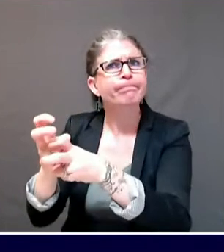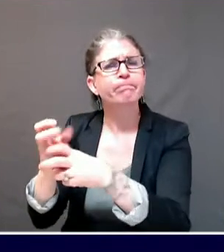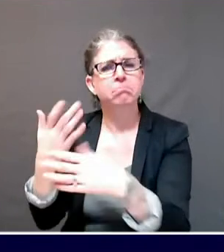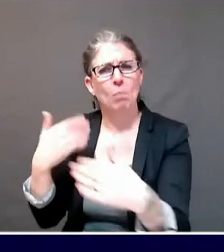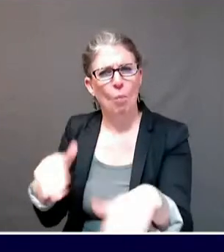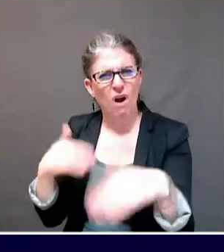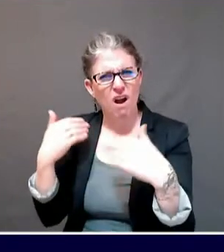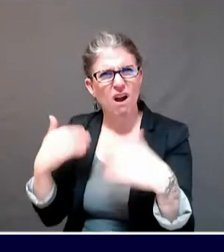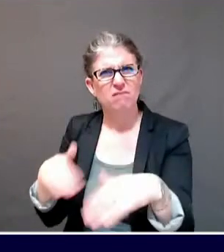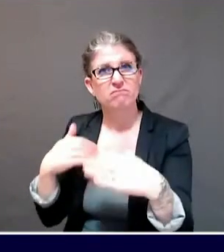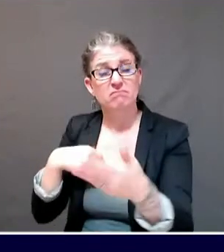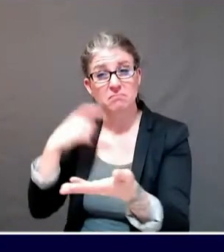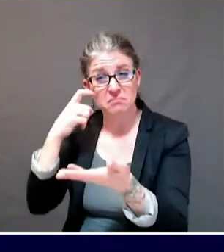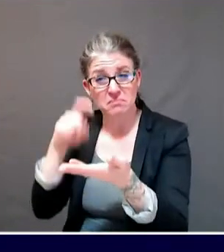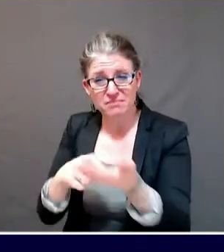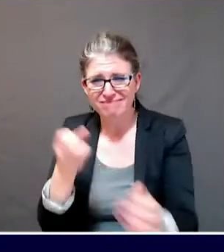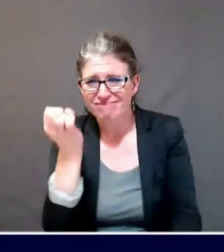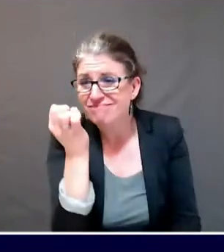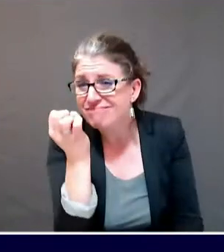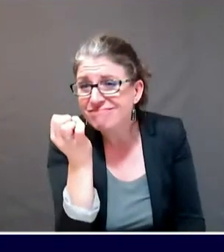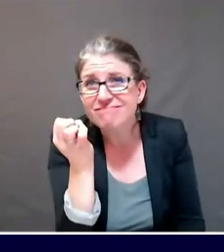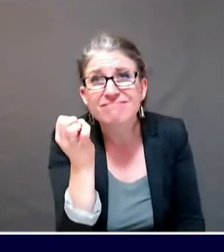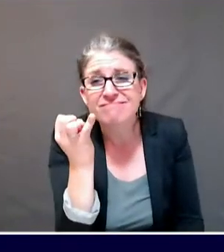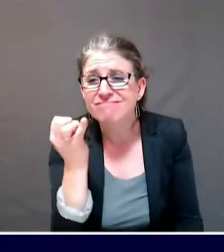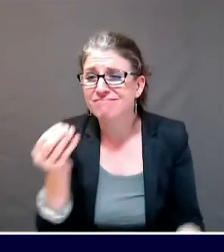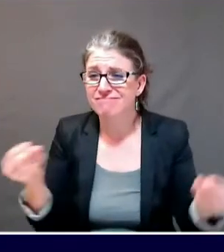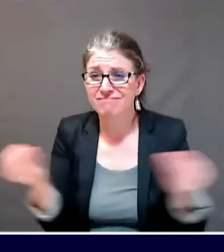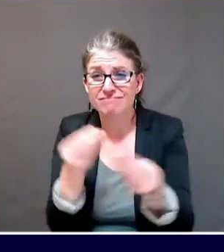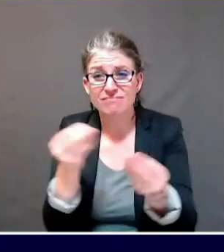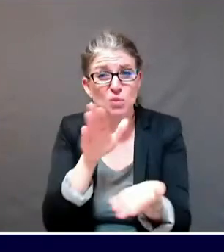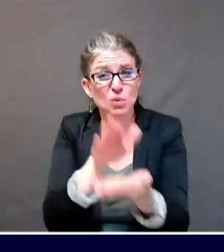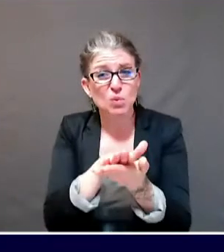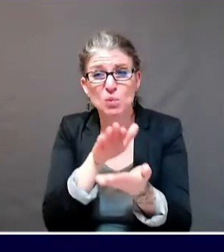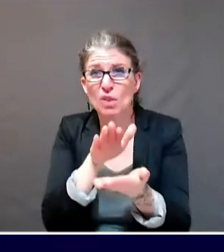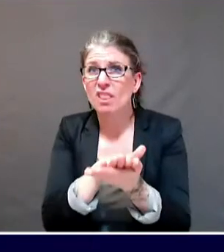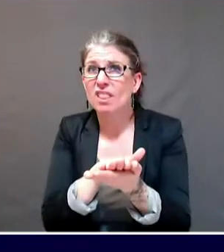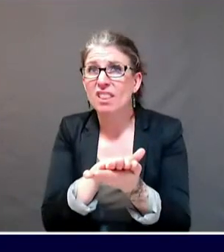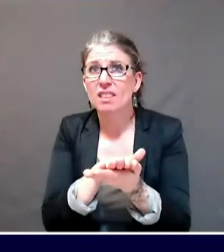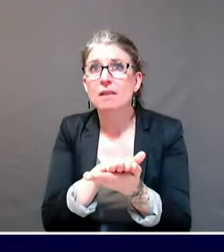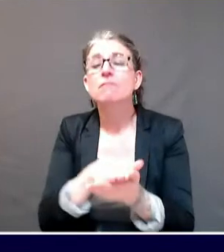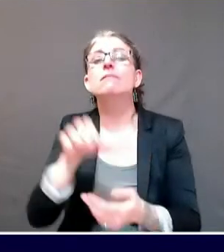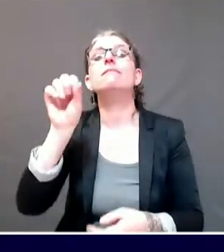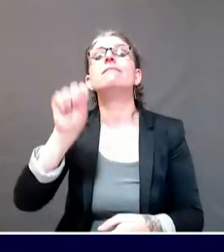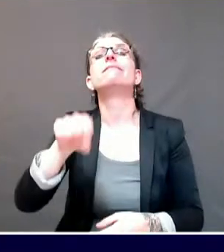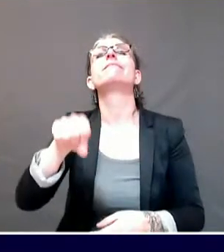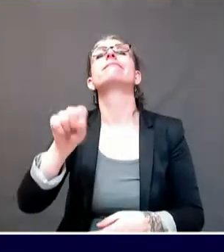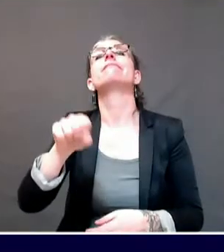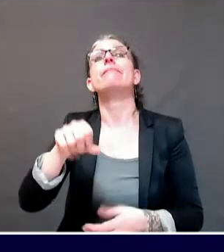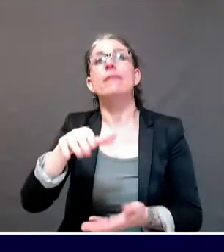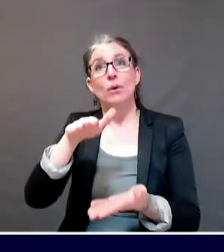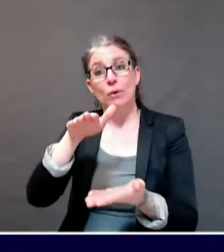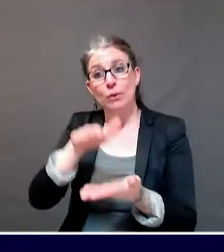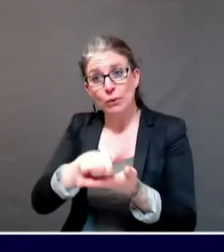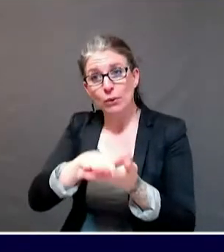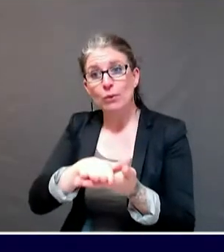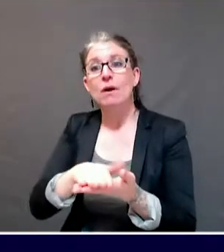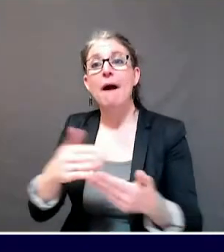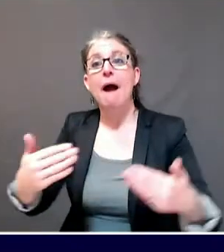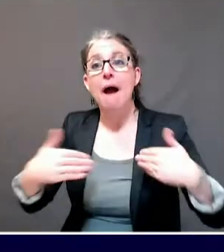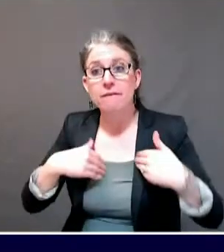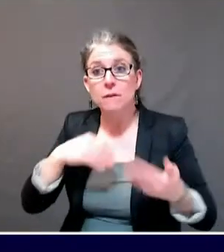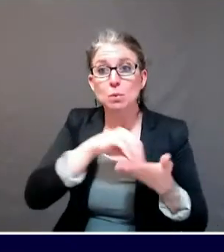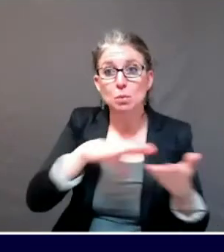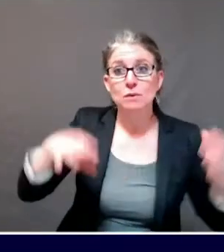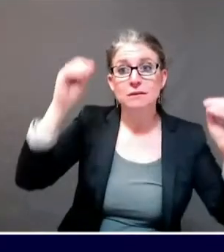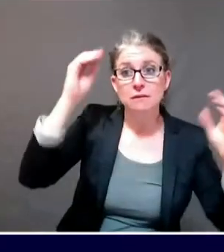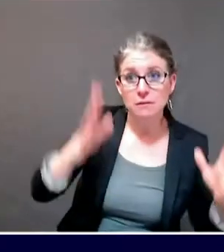of COVID-19 in schools. Have there been cases among students and teachers and staff? Absolutely. Have some of those